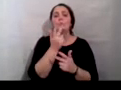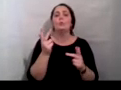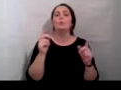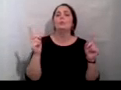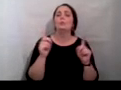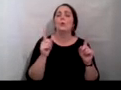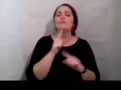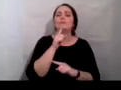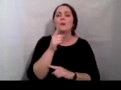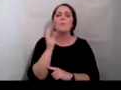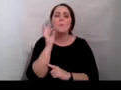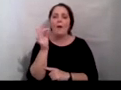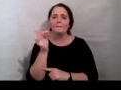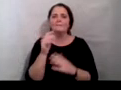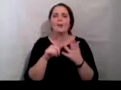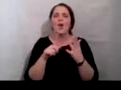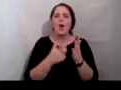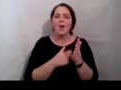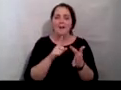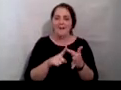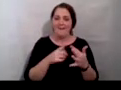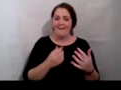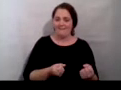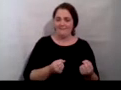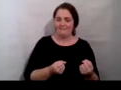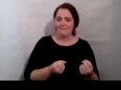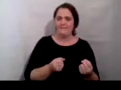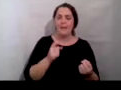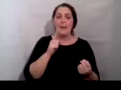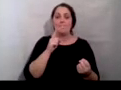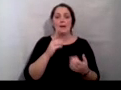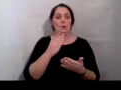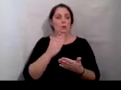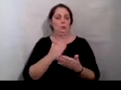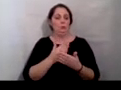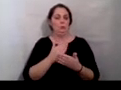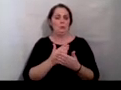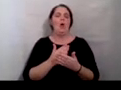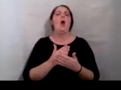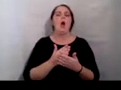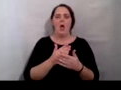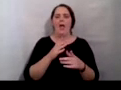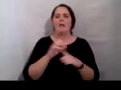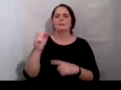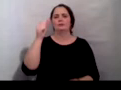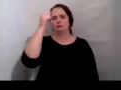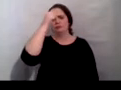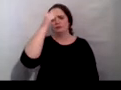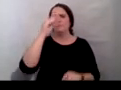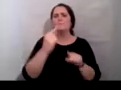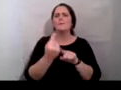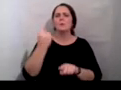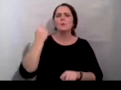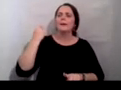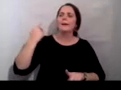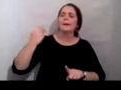red and white ochre aesthetic on acrylic blue background in a lot of the later works, but there's no traditional iconography